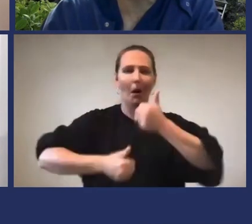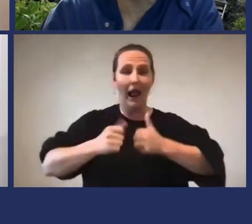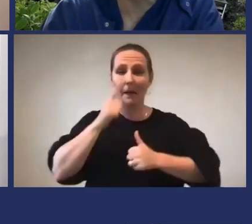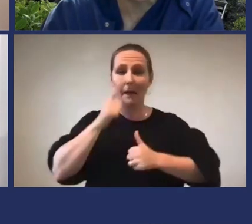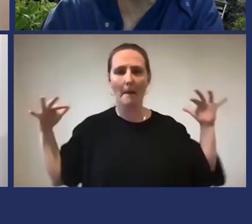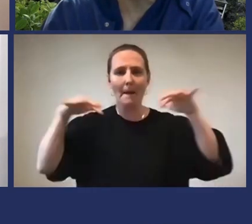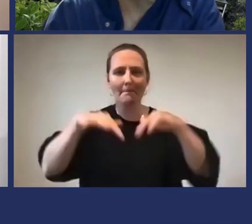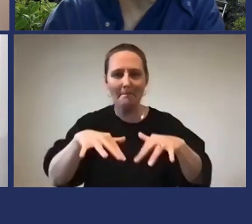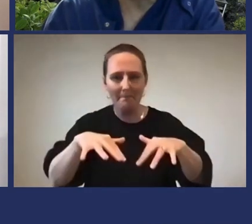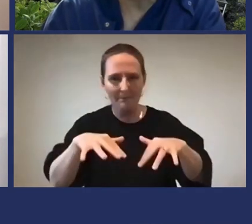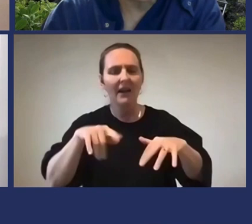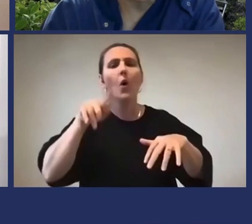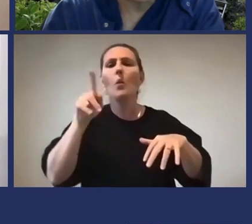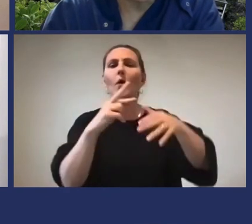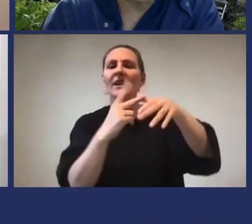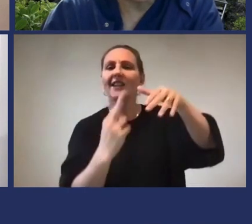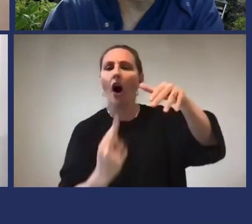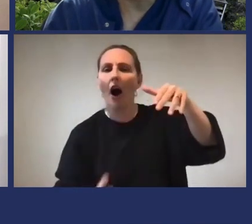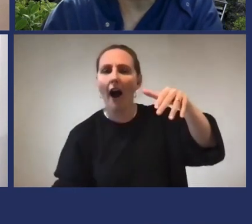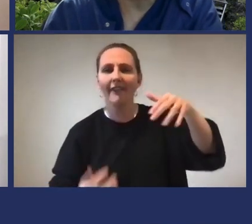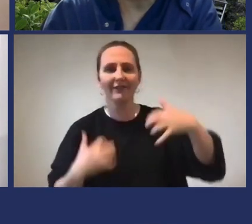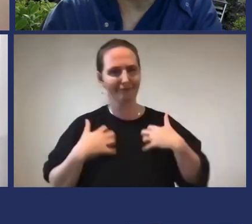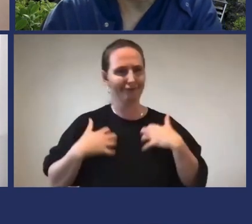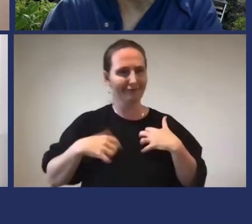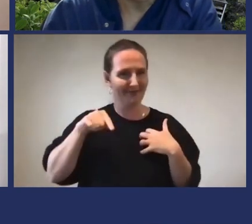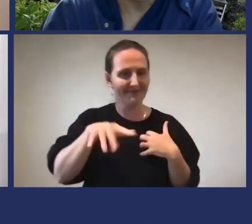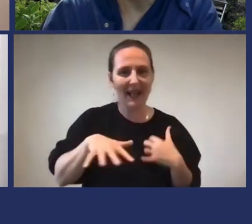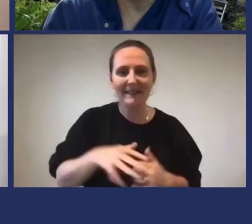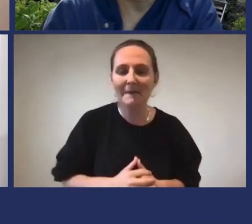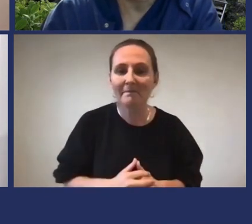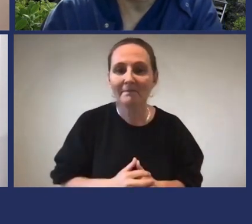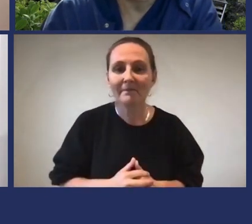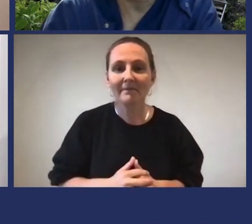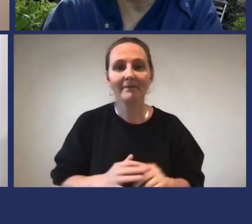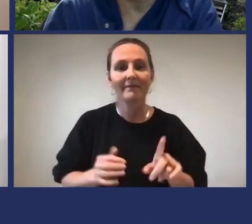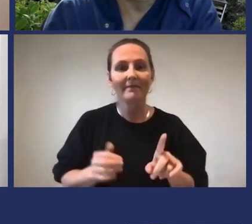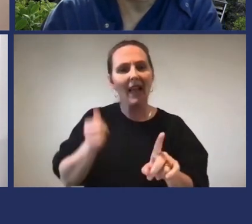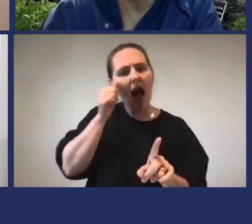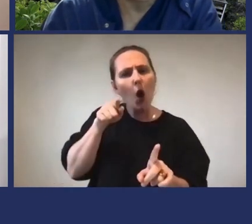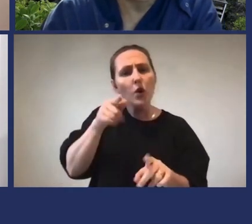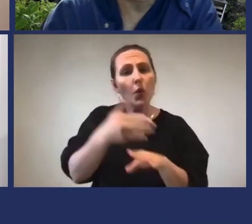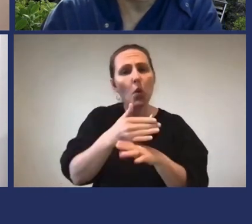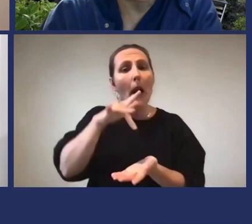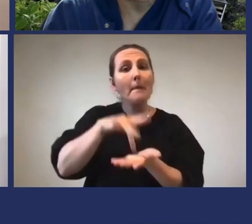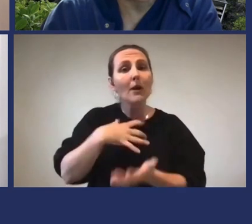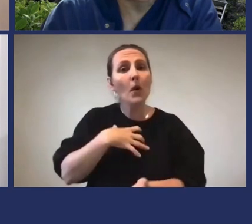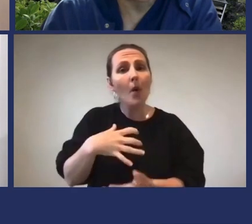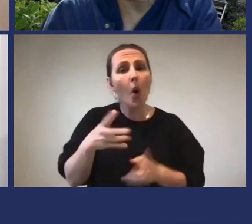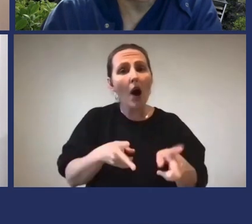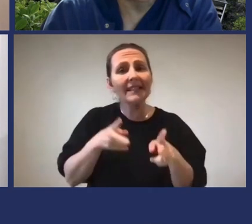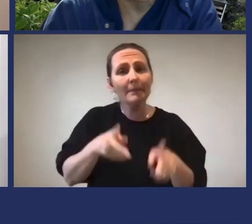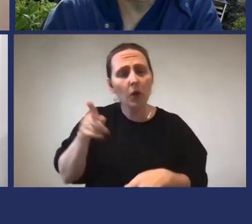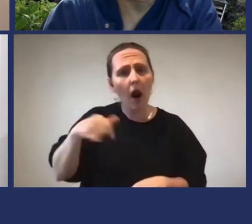to scuba dive. And so I know that at Middlemore you're looking after a lot of our Pacifica